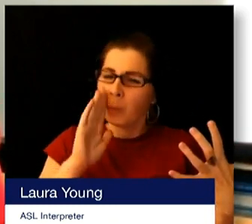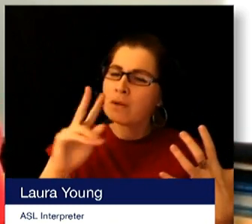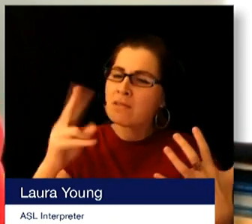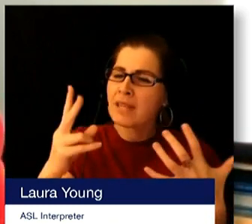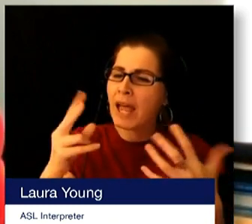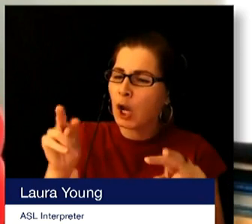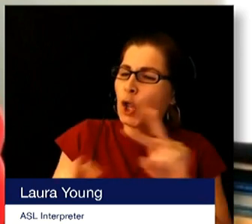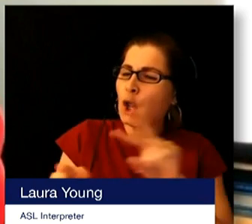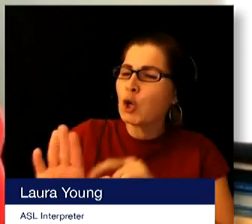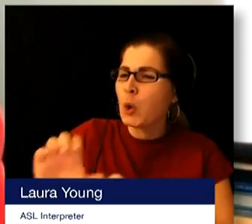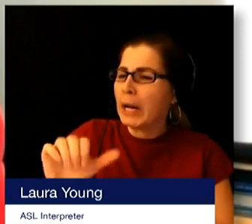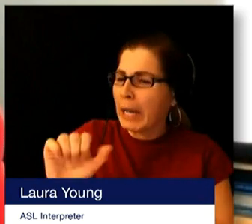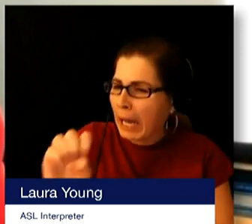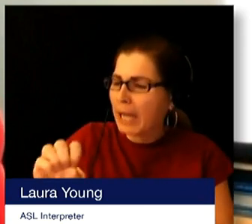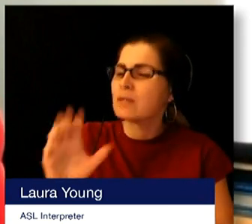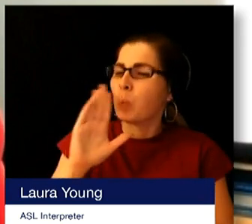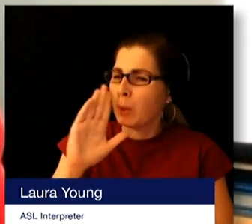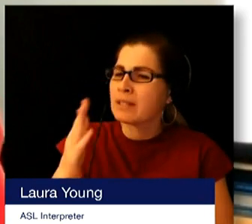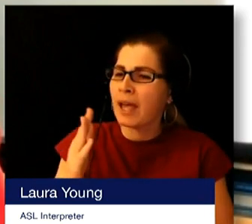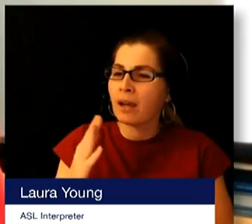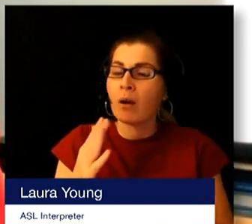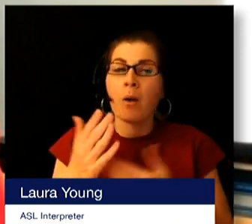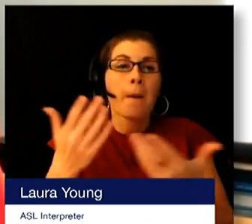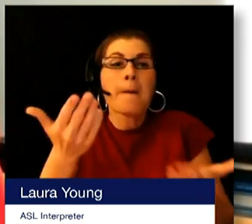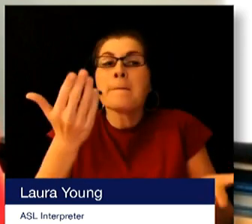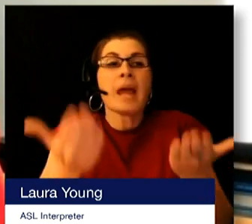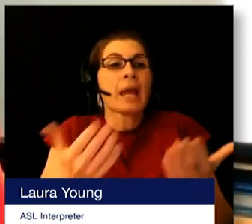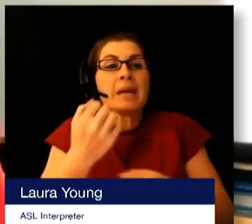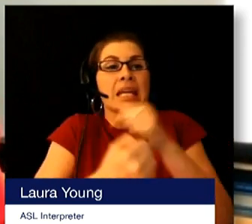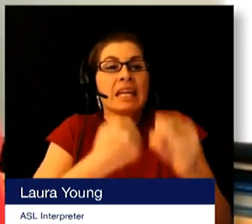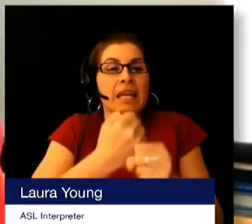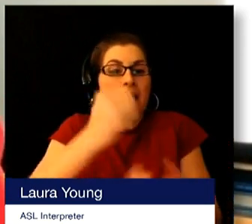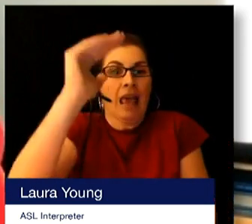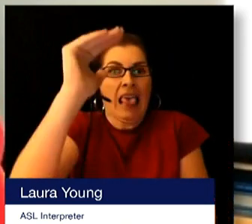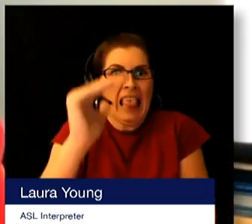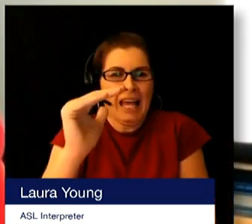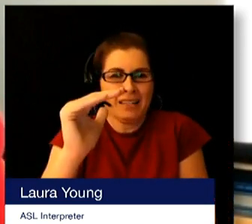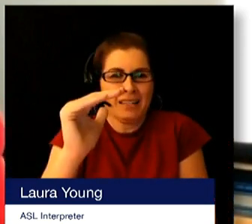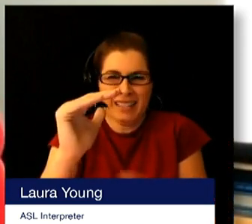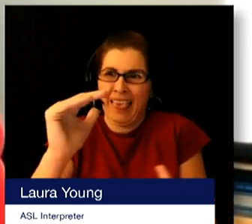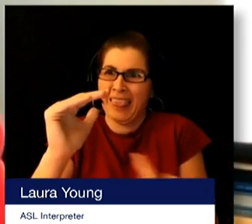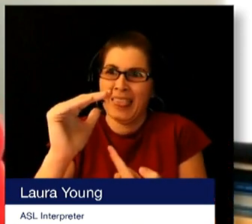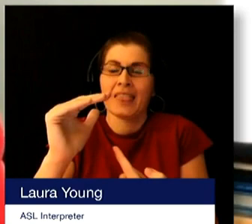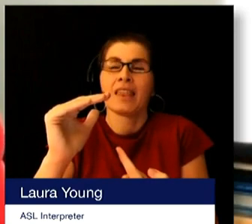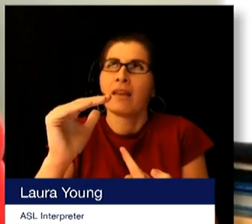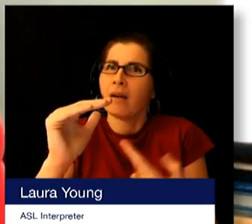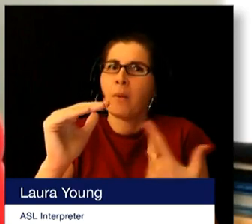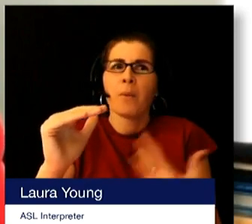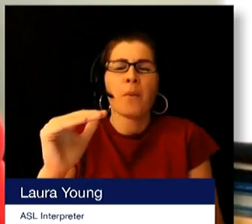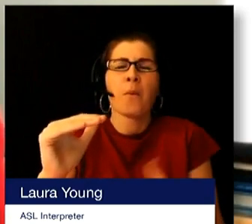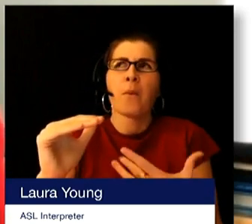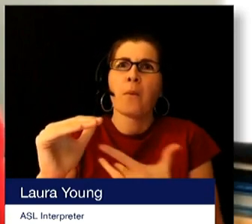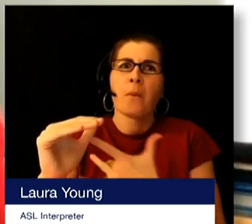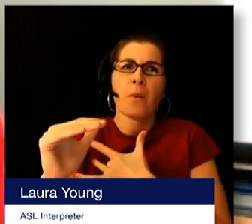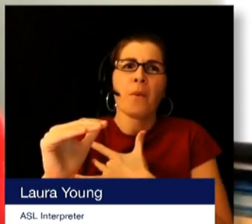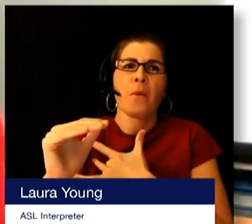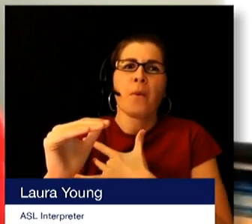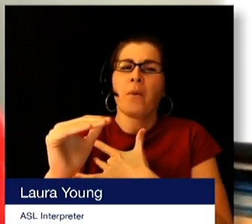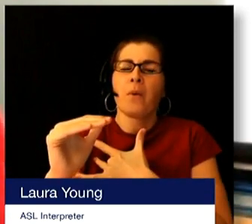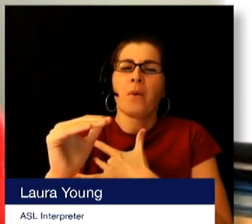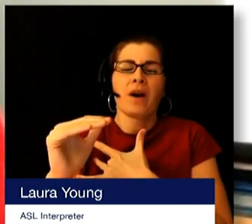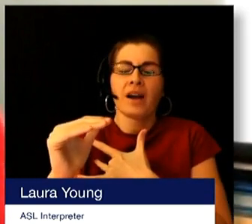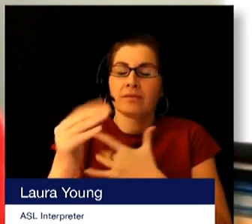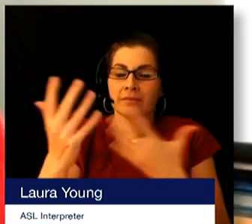chance. Even if it's just a few years off of their sentence, like, that's powerful. Mm-hmm. It's just, I can't even put